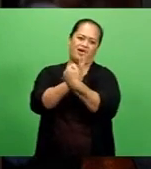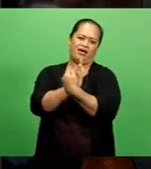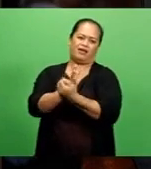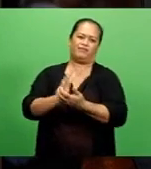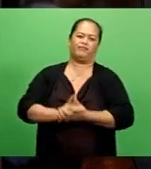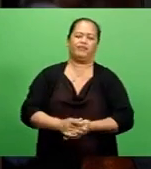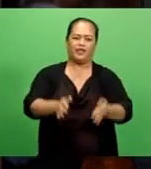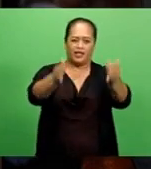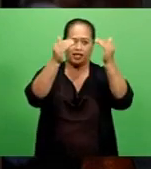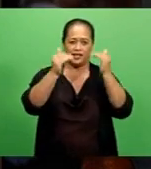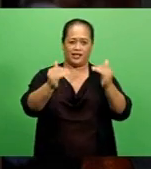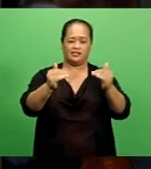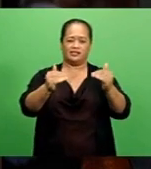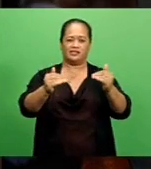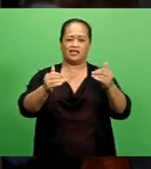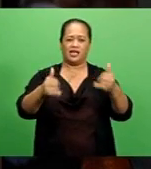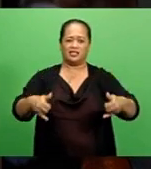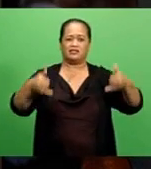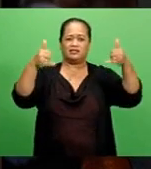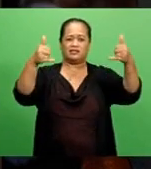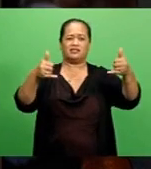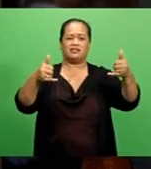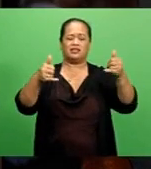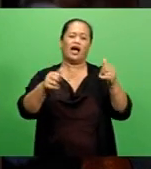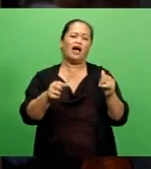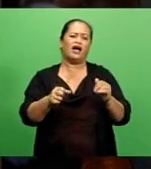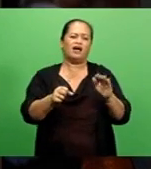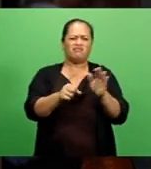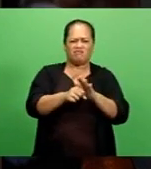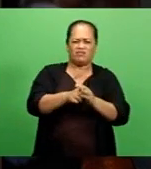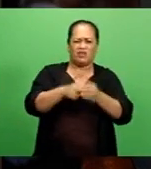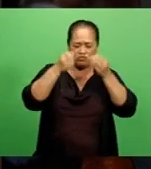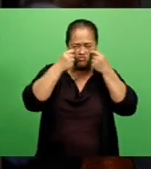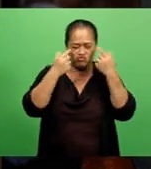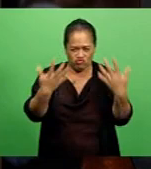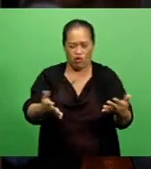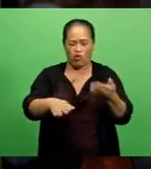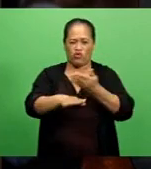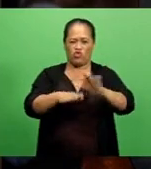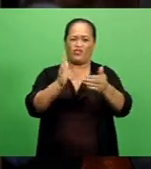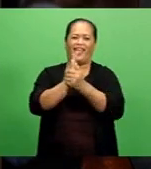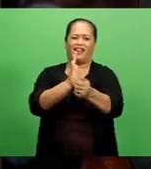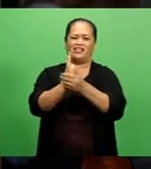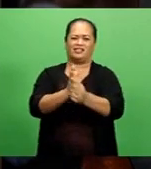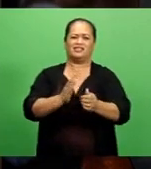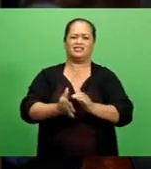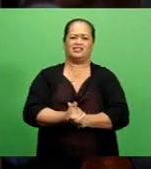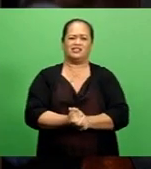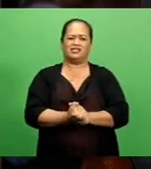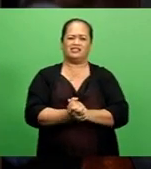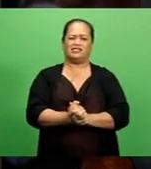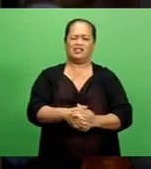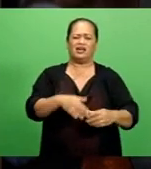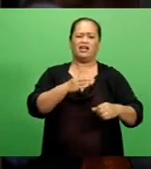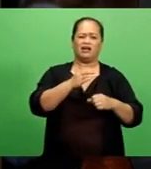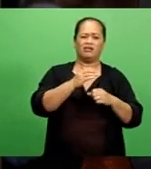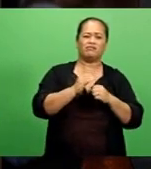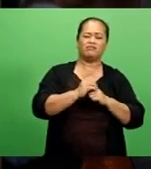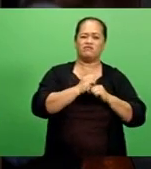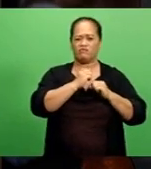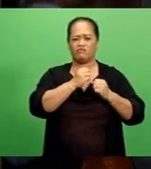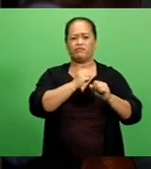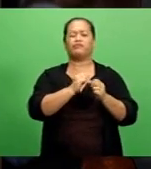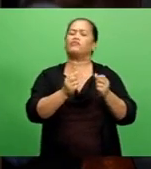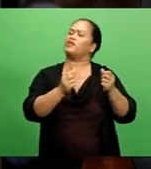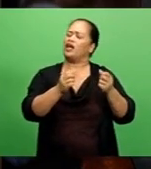is anticipated to uncover new talent from youth boxers around the country. The Fiji Boxing Federation spent the past year developing